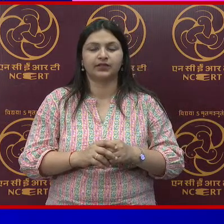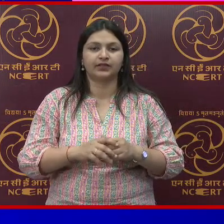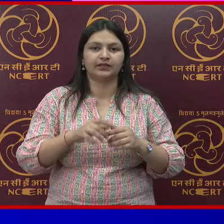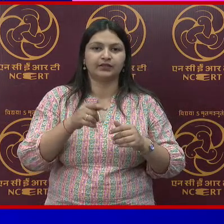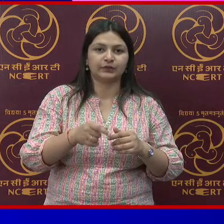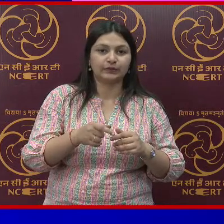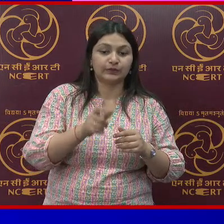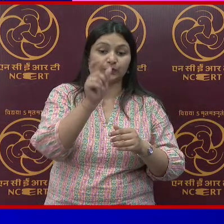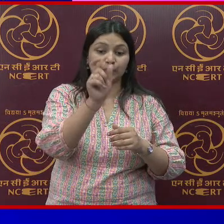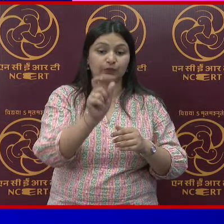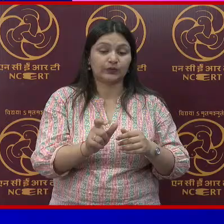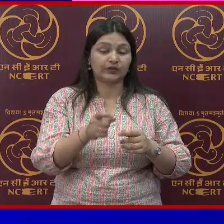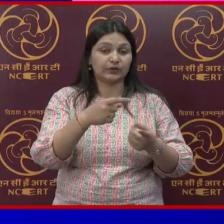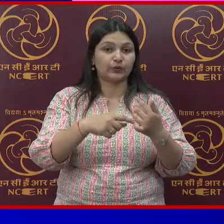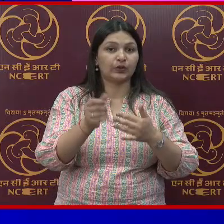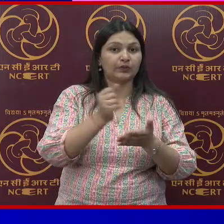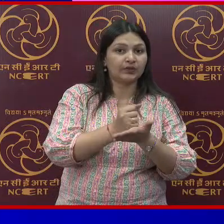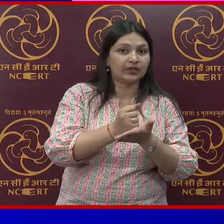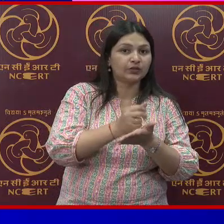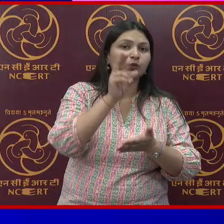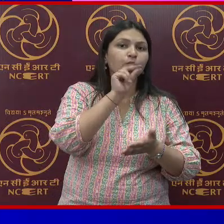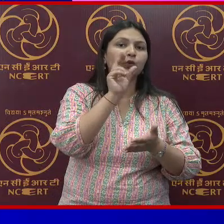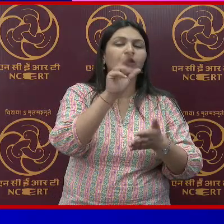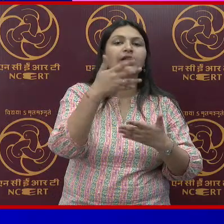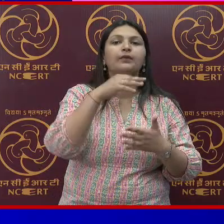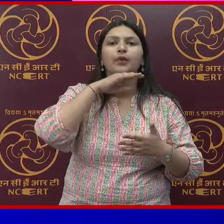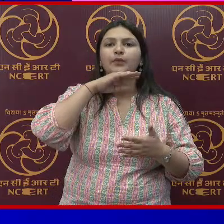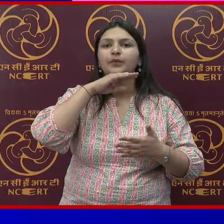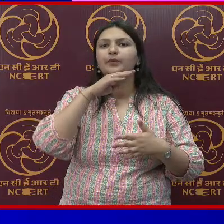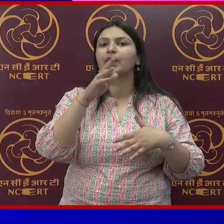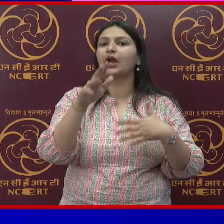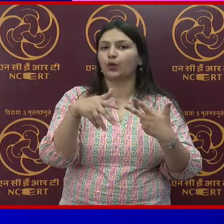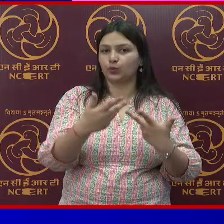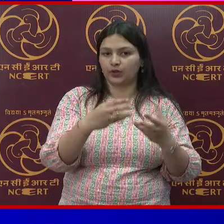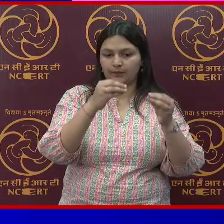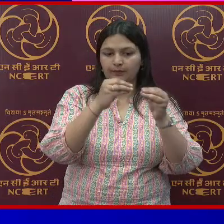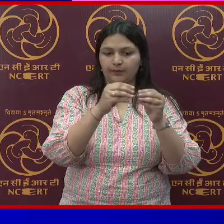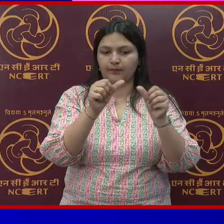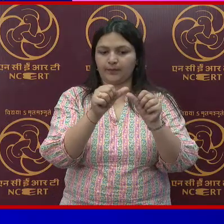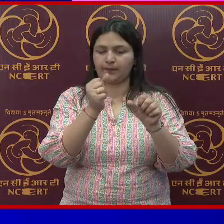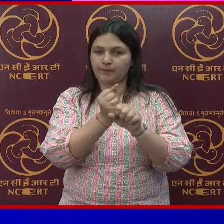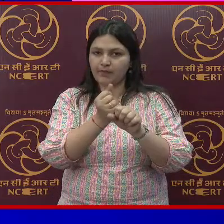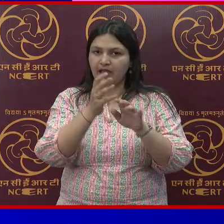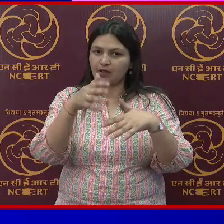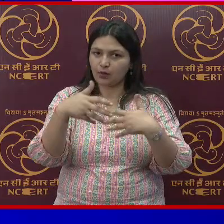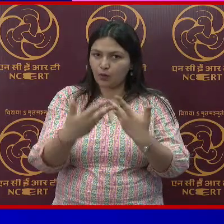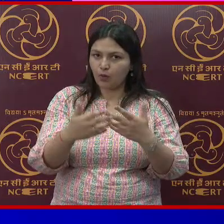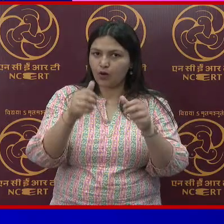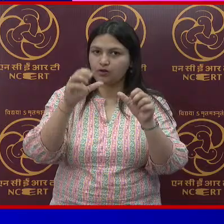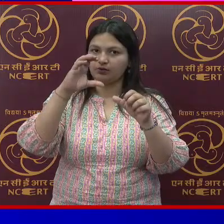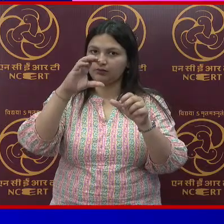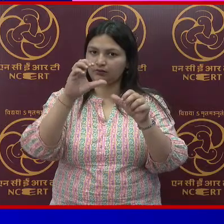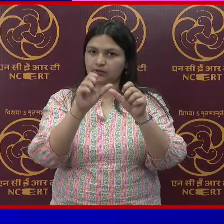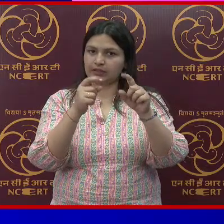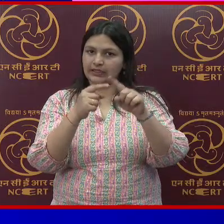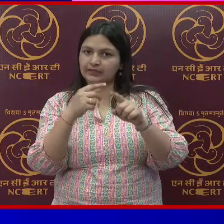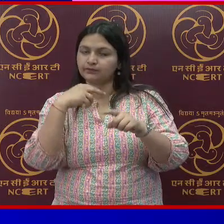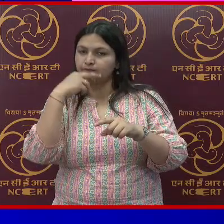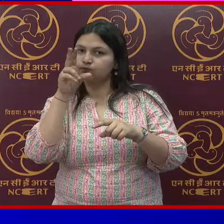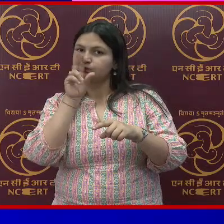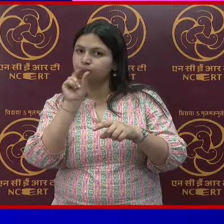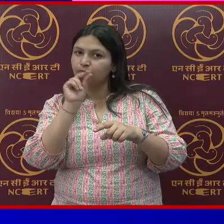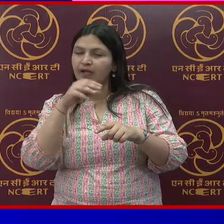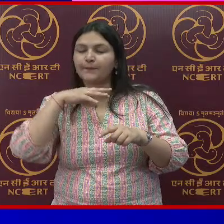bag, cap and balloon, and they have to identify which picture is different from the other two regarding the phonic